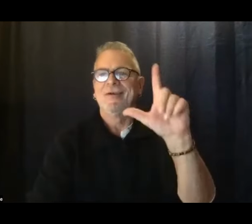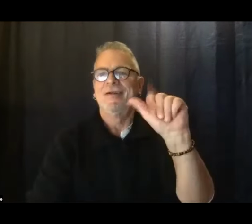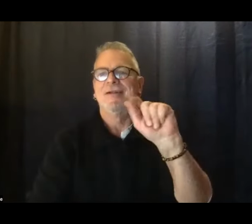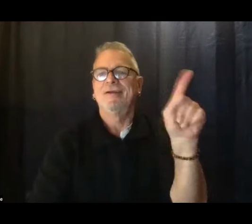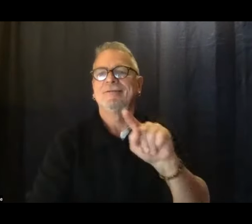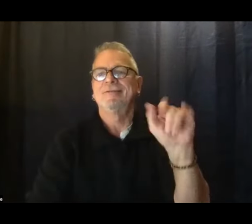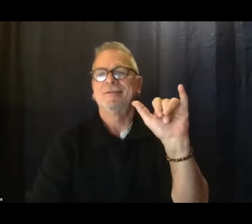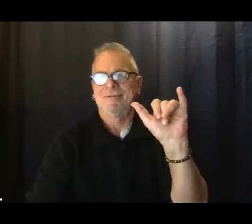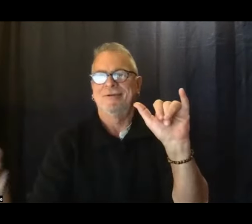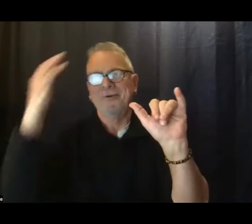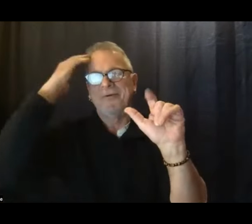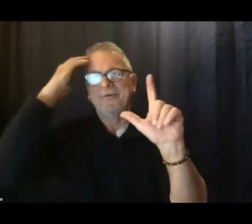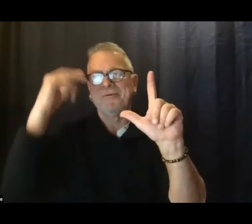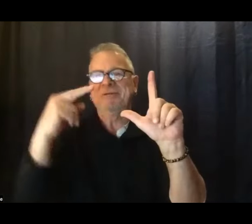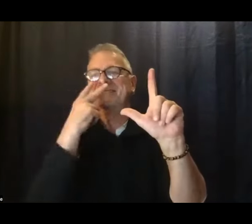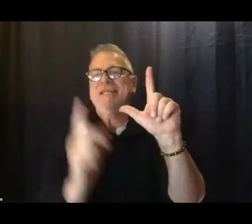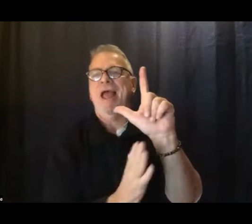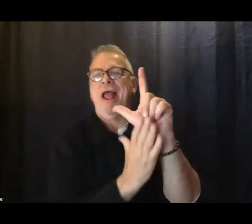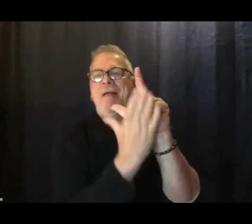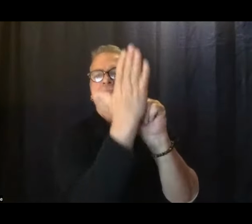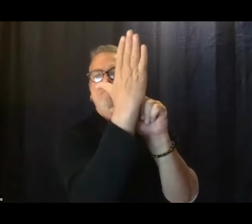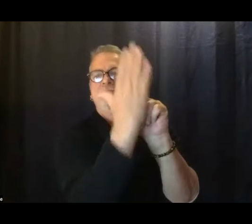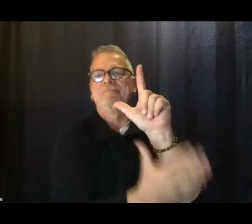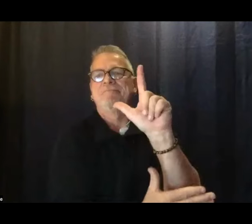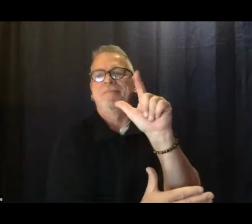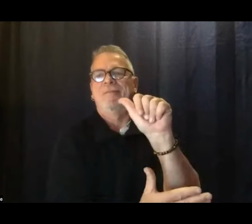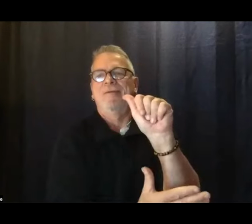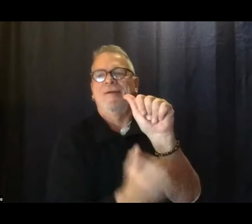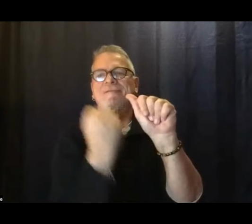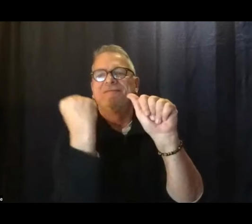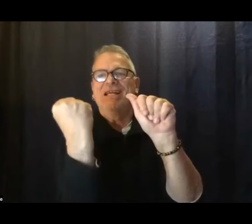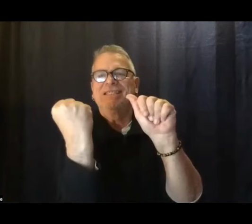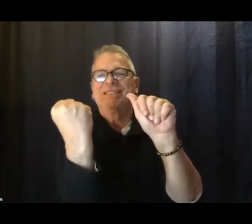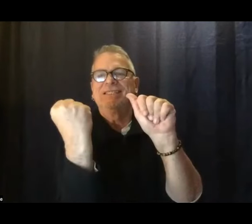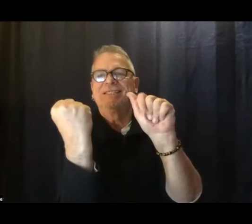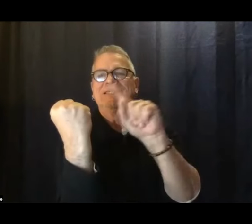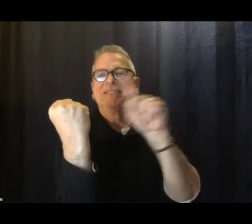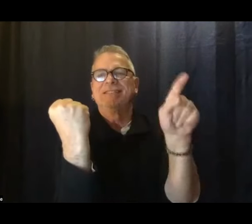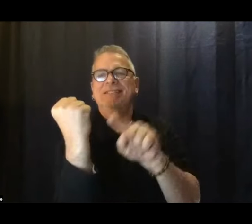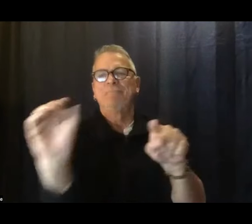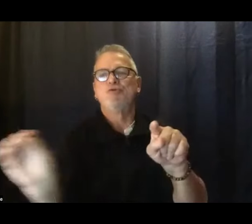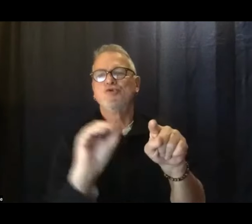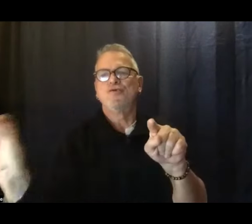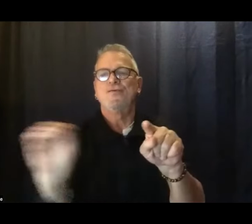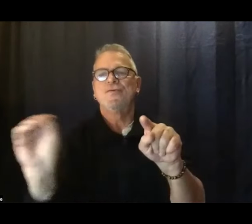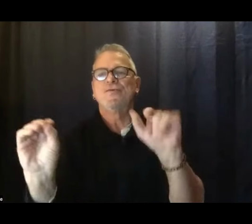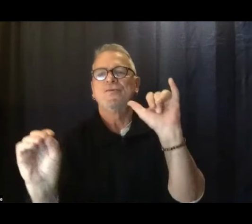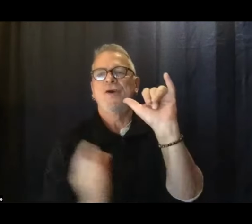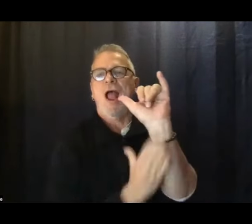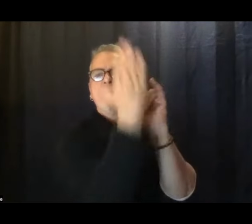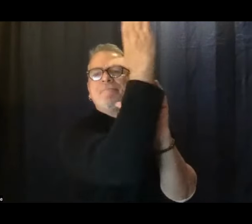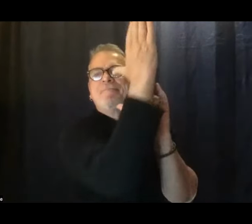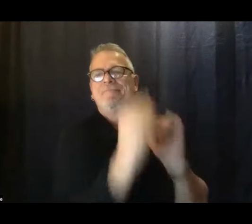So that's good for your receptive. L-A-Z-Y, lazy. You know, it starts with the up. Then you goes to the fist,